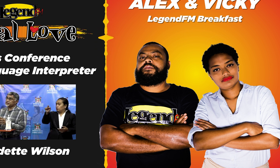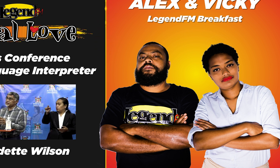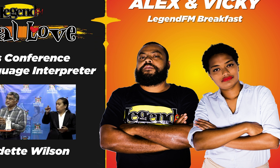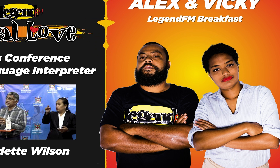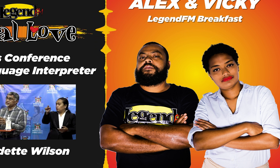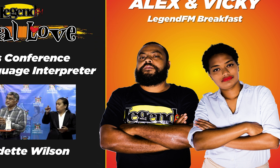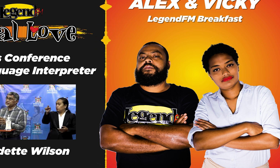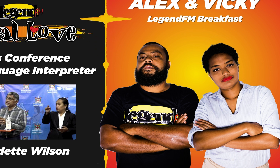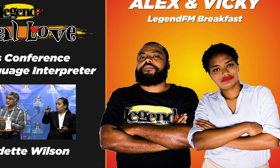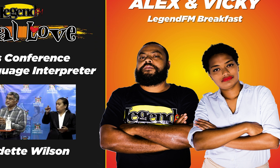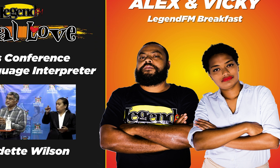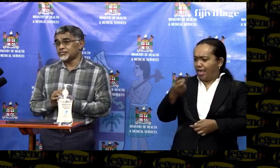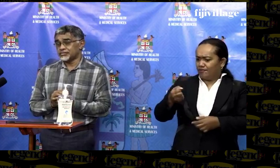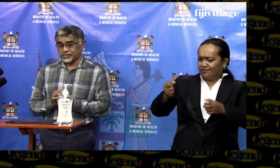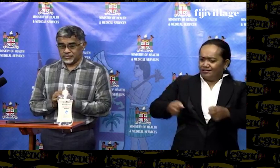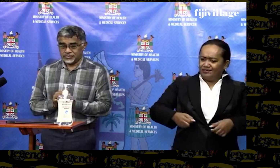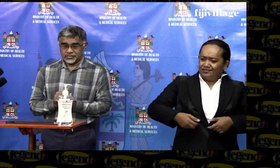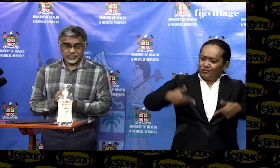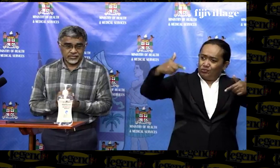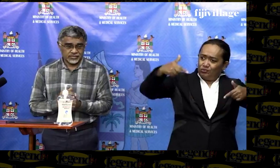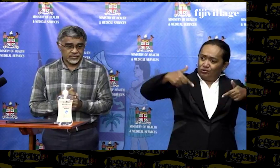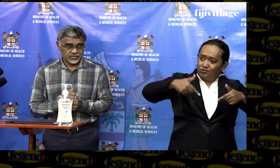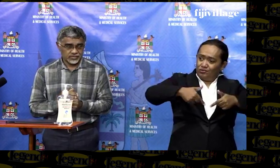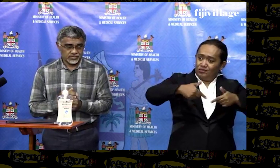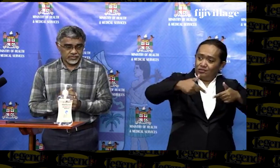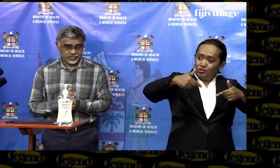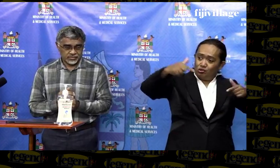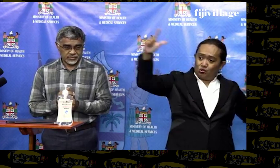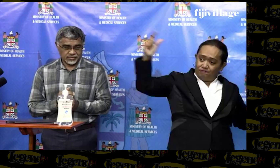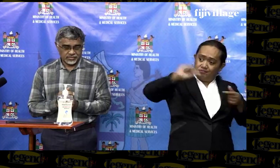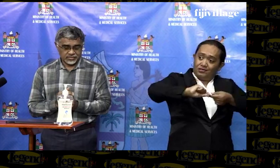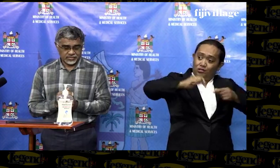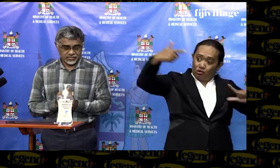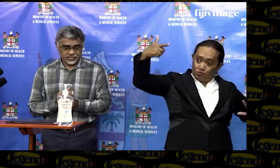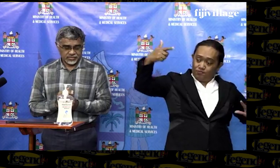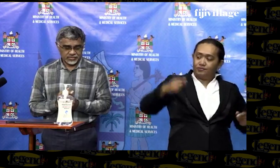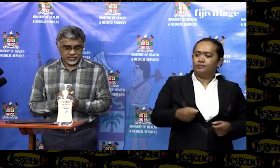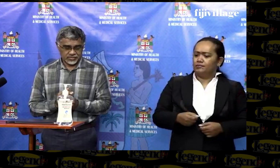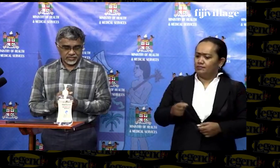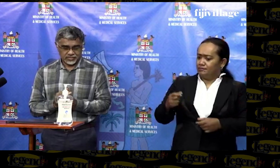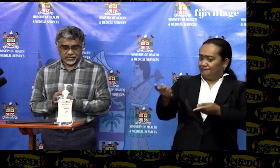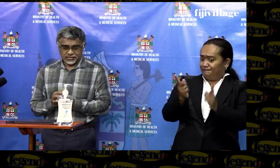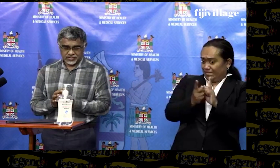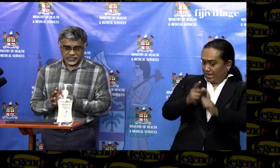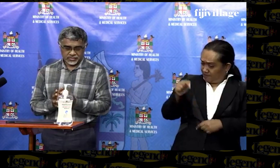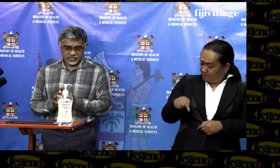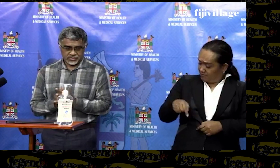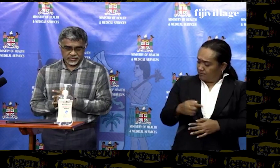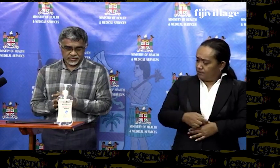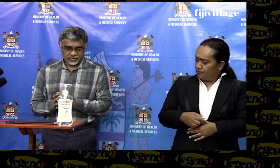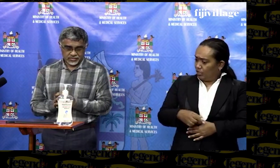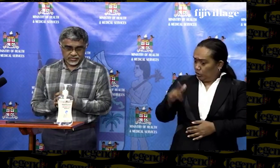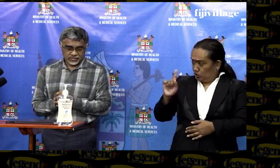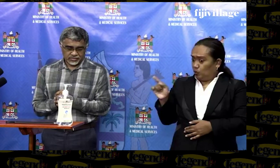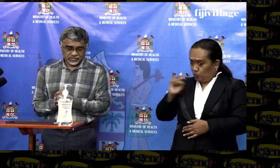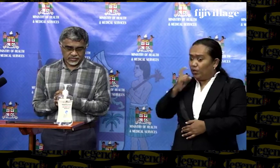hands and facial expression, and we mouth the words as we sign. So the deaf need to see our lips for